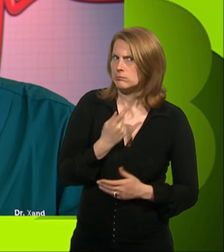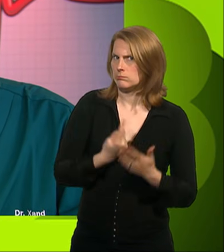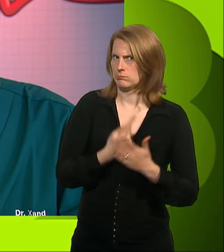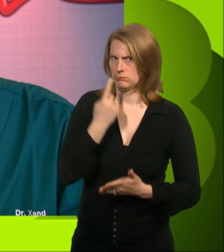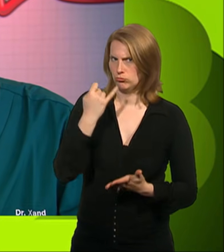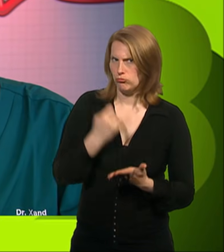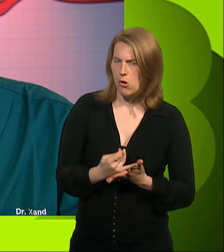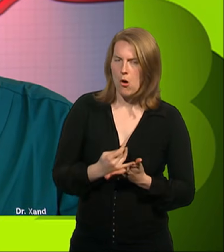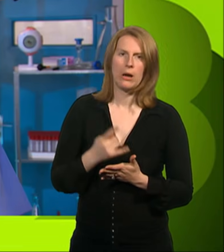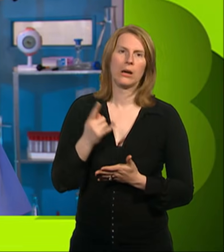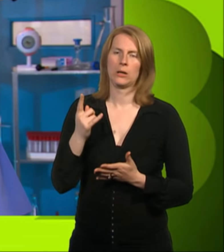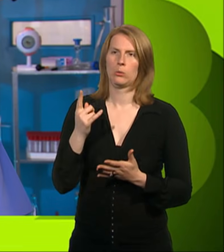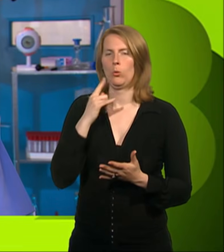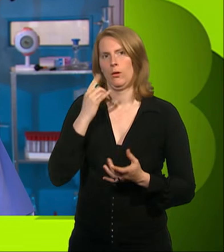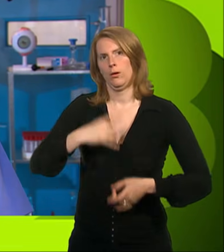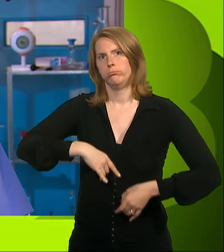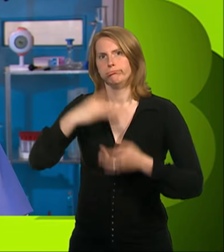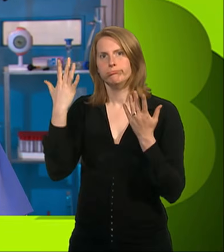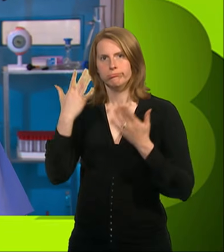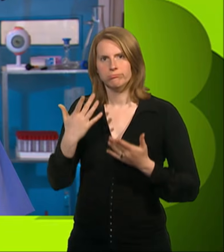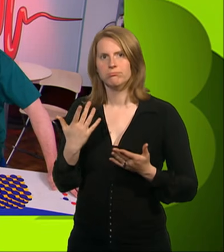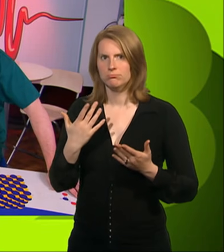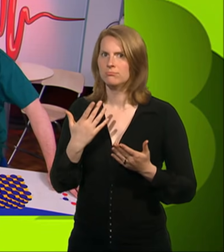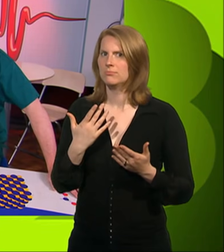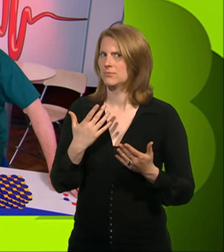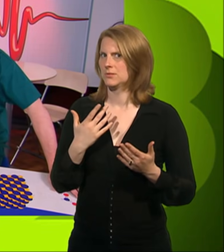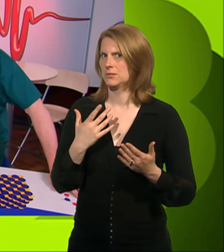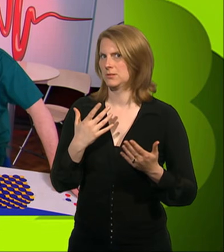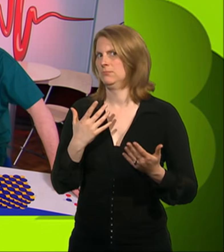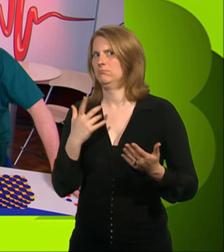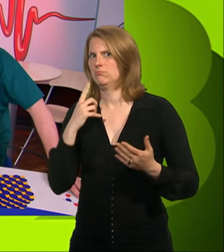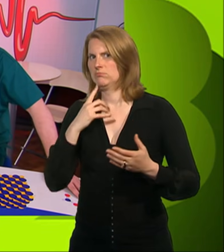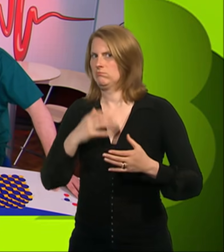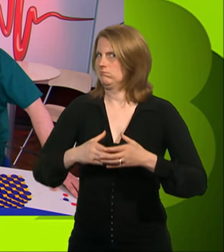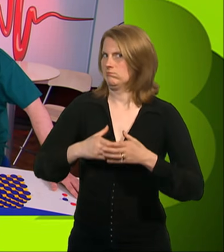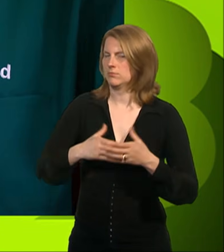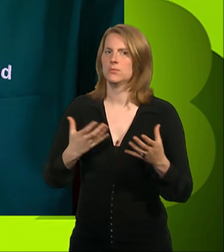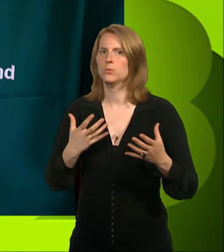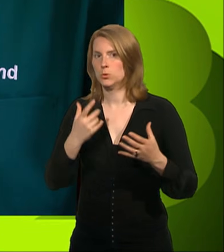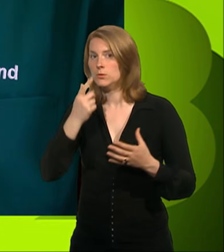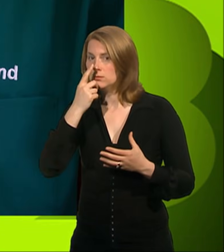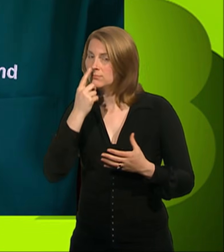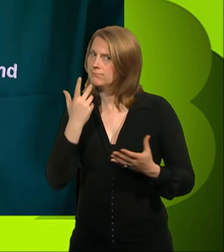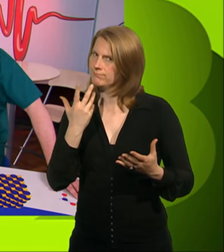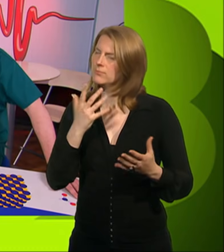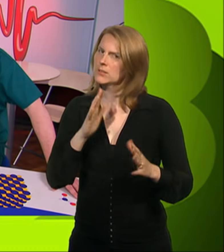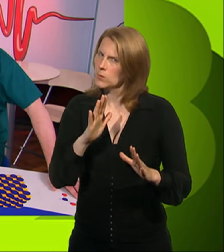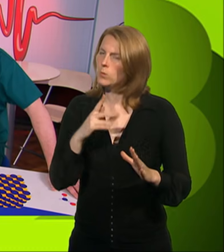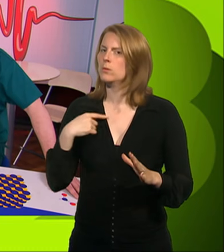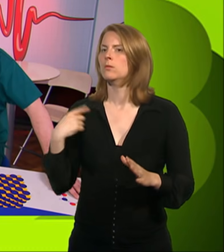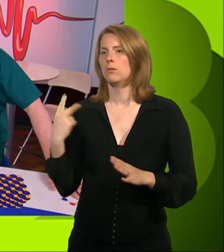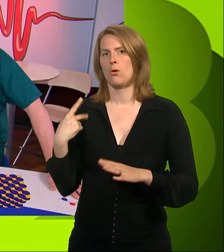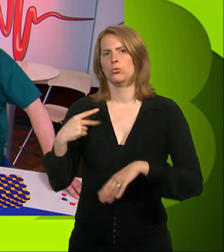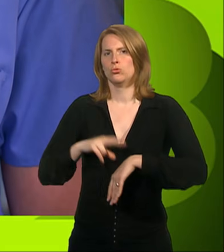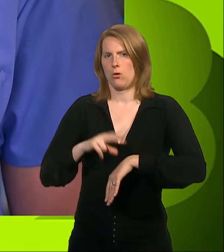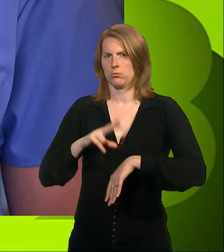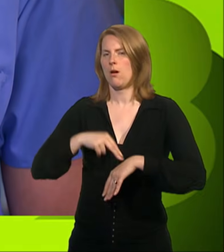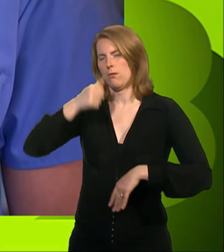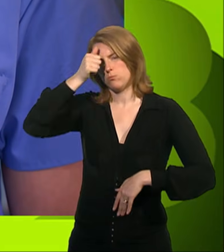He could drive it up into my brain or down into my lungs. So we can only do this because we're doctors.